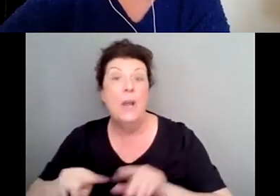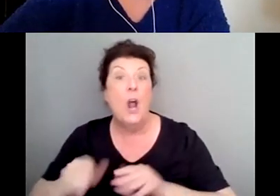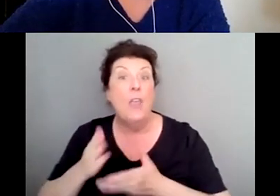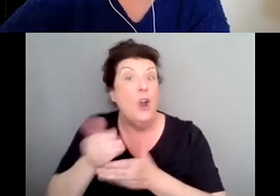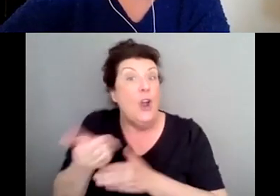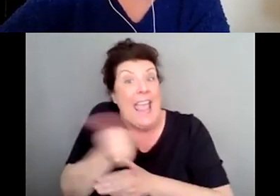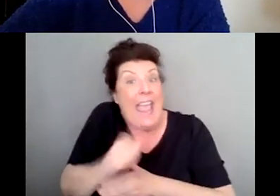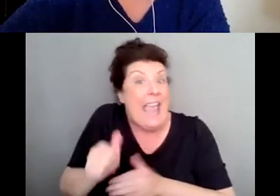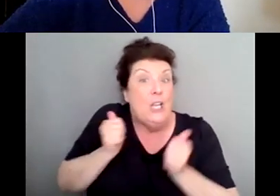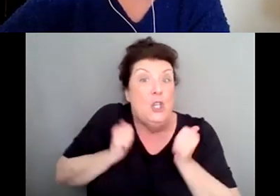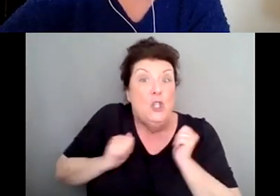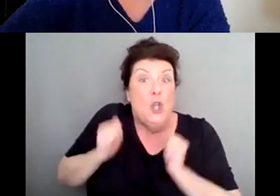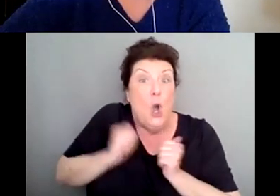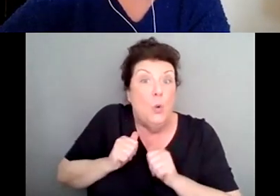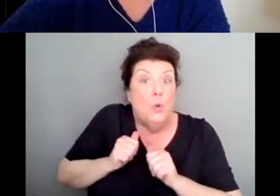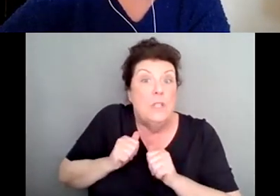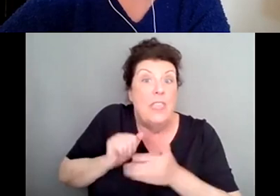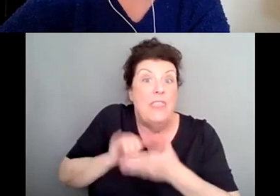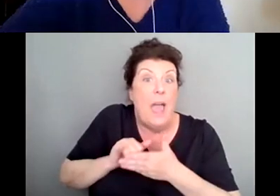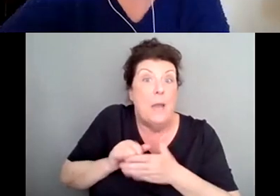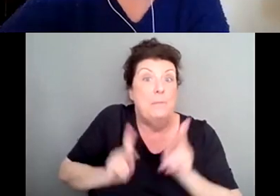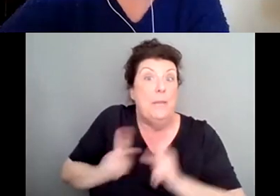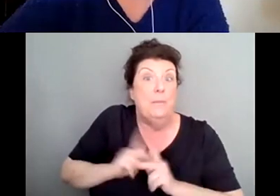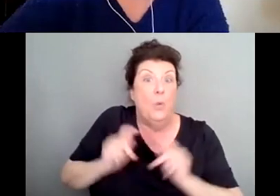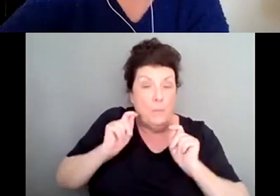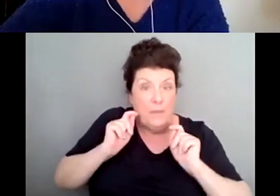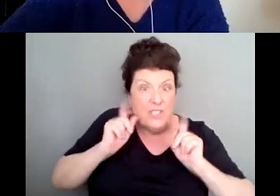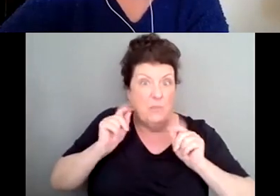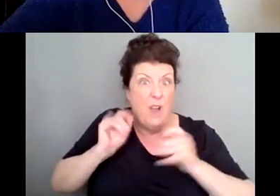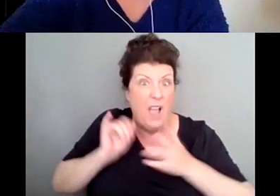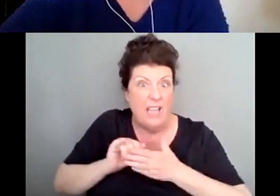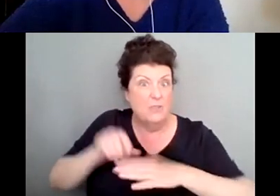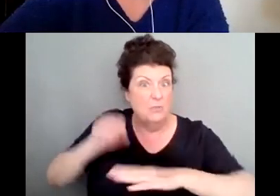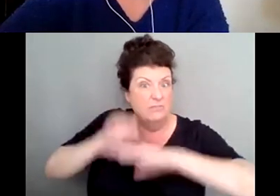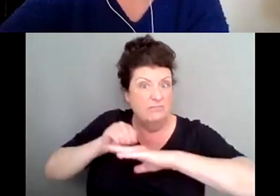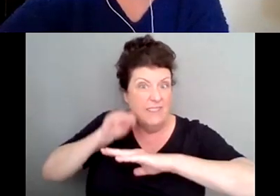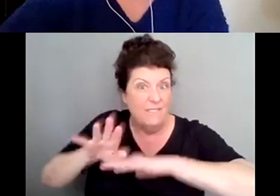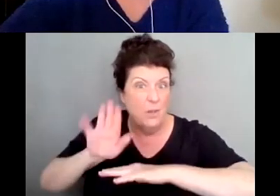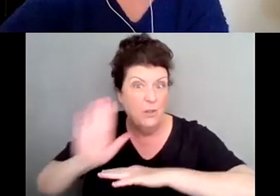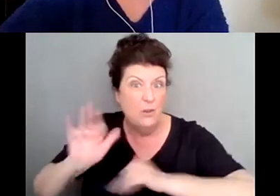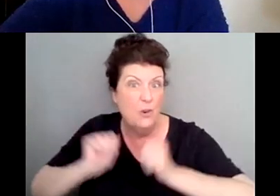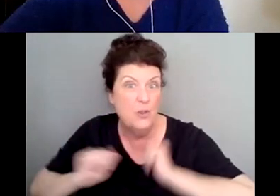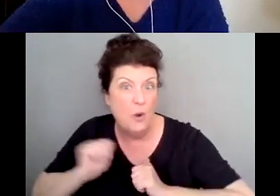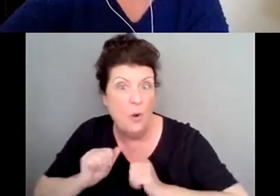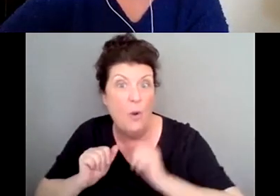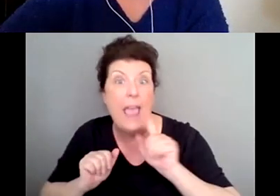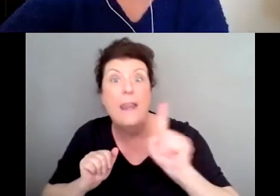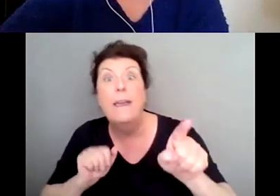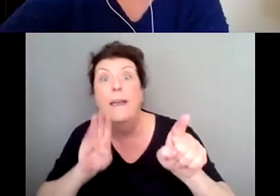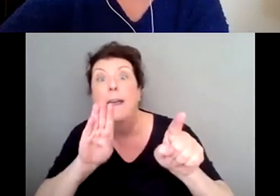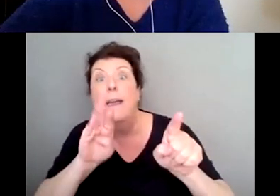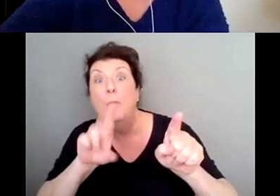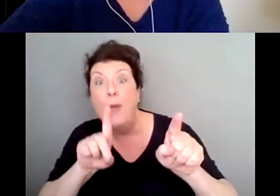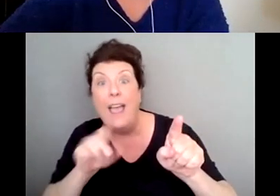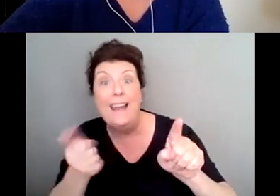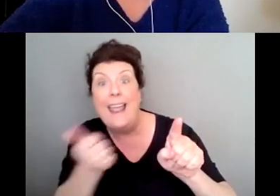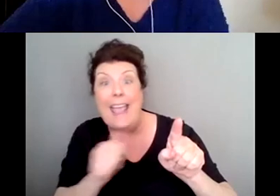were an influence on the show? And then Brad, were there any shows that influenced or instructed you in creating Mare?